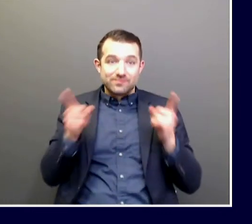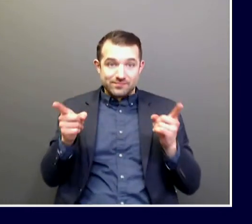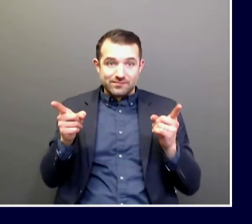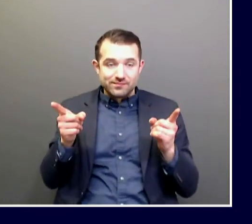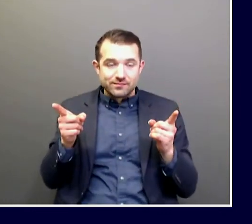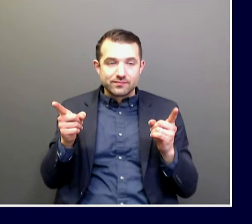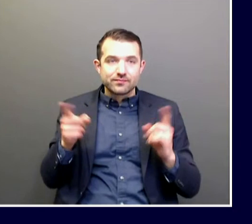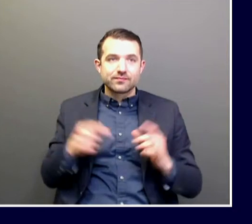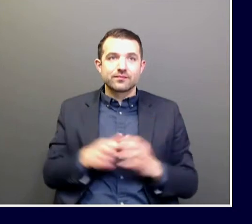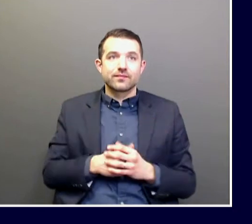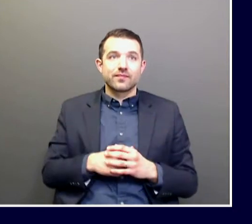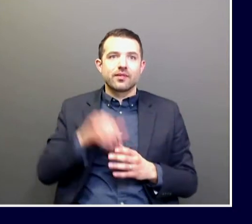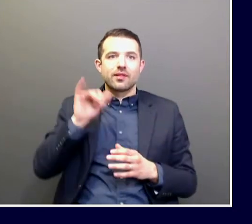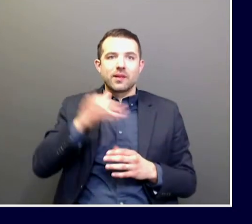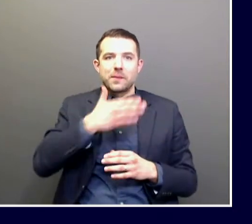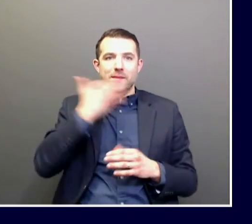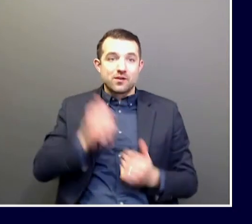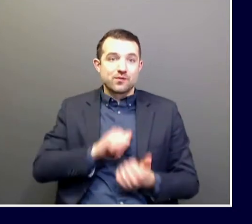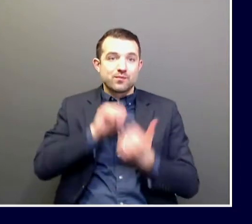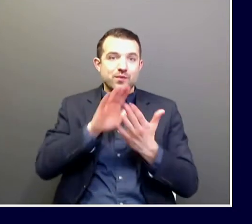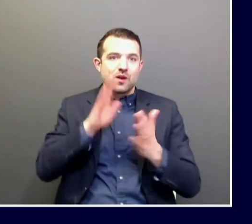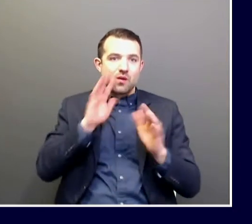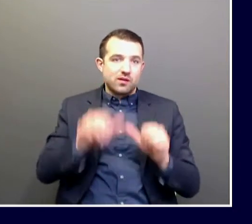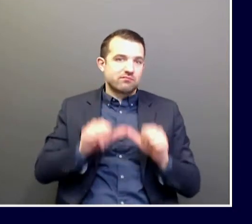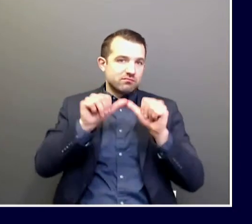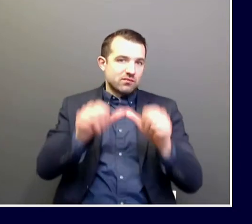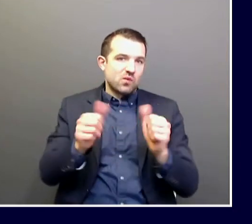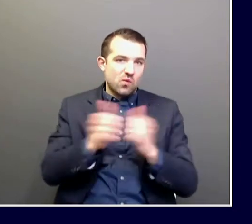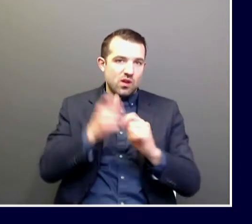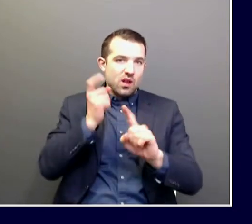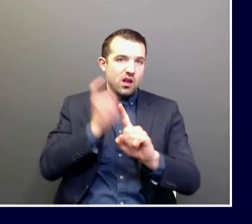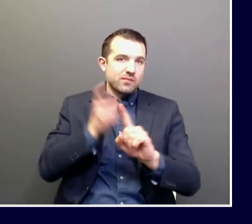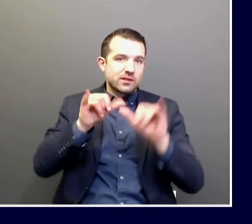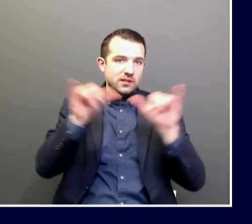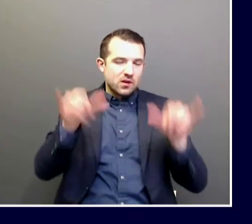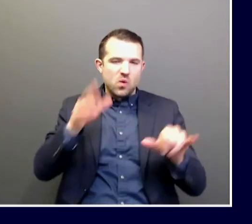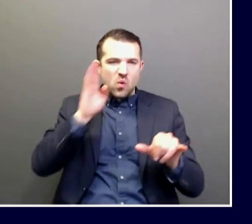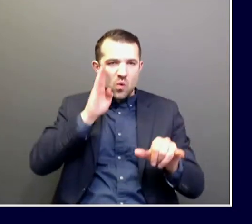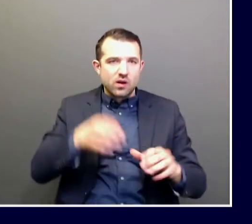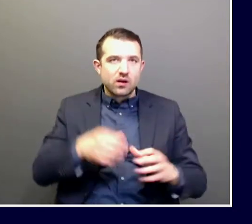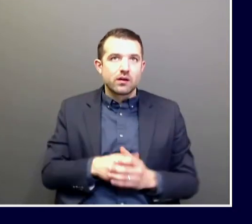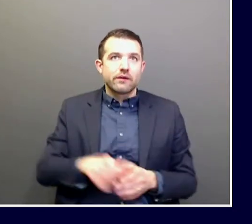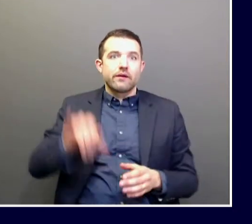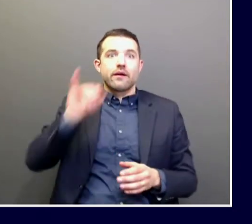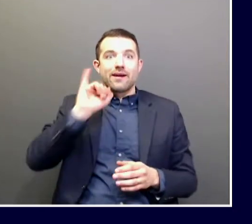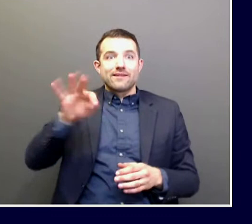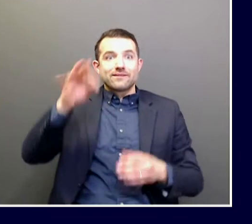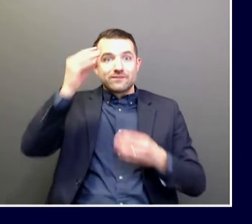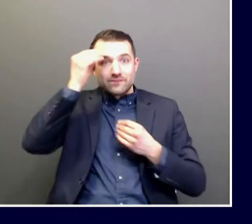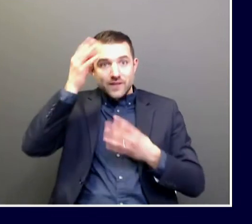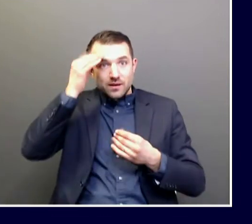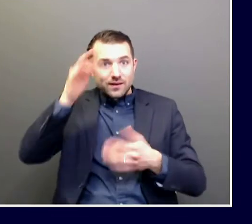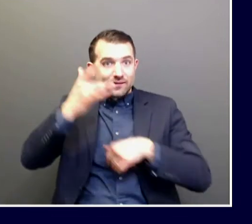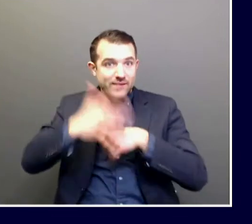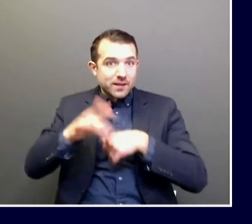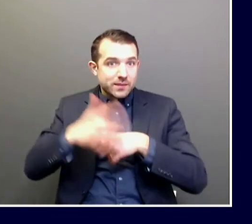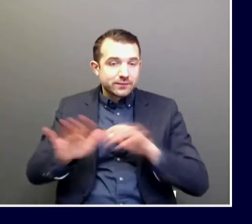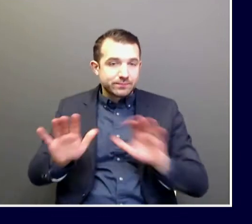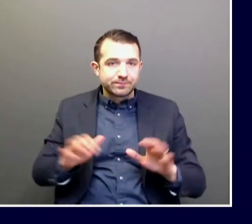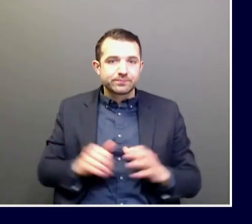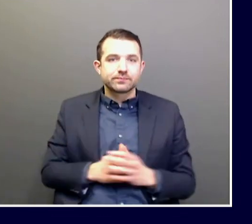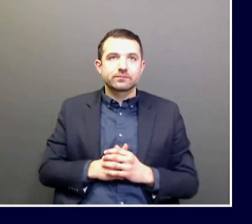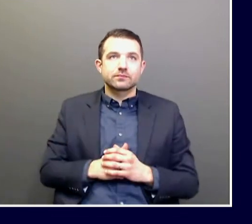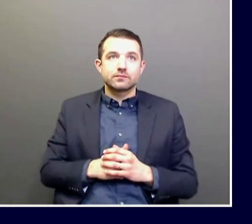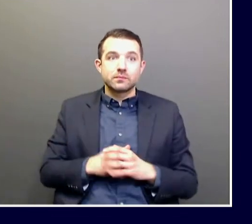practice. We'll continue to do that when it comes to automation if those data are available. But to your former